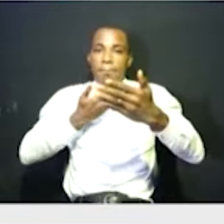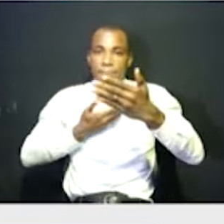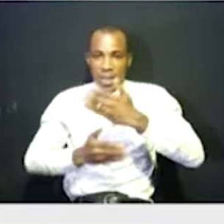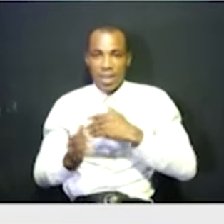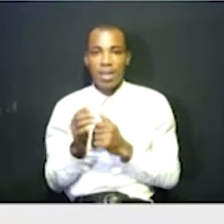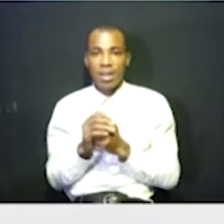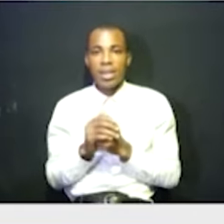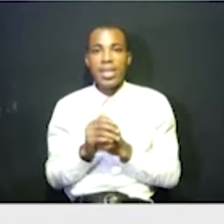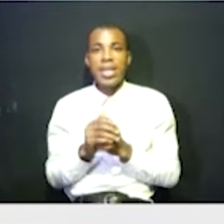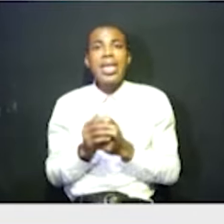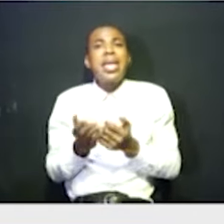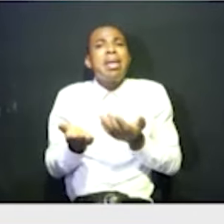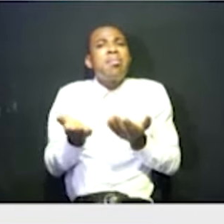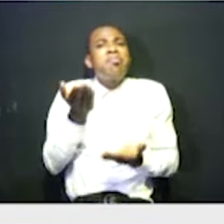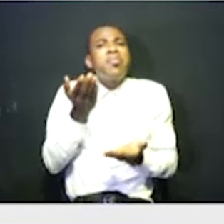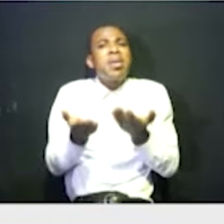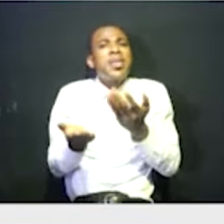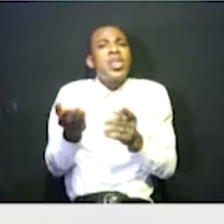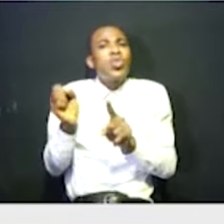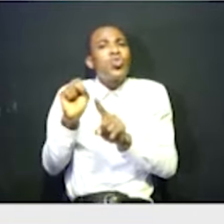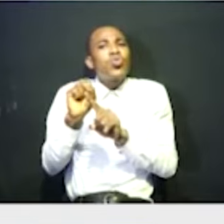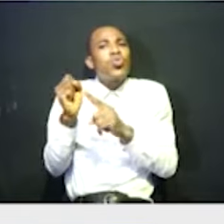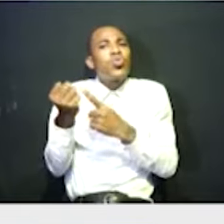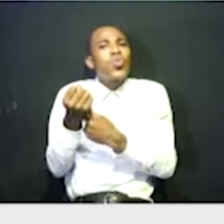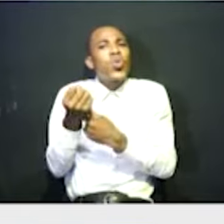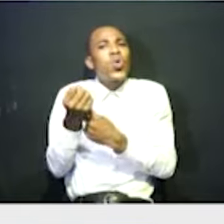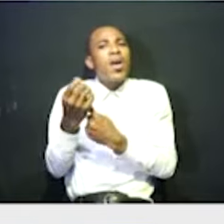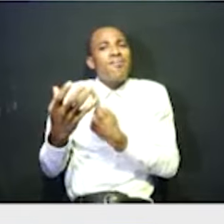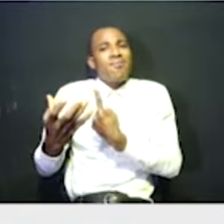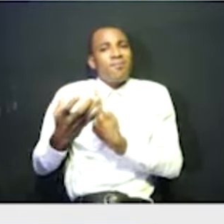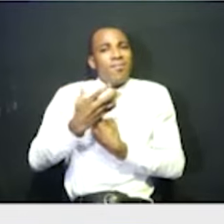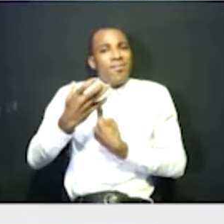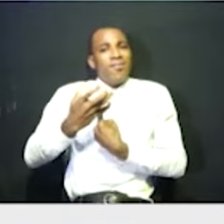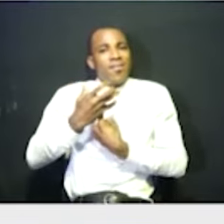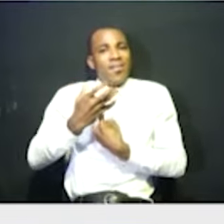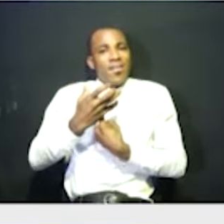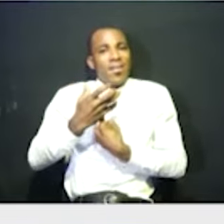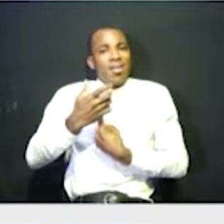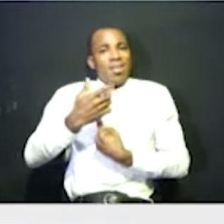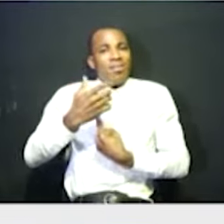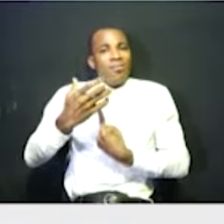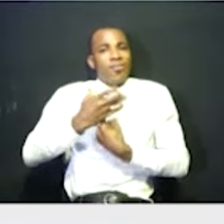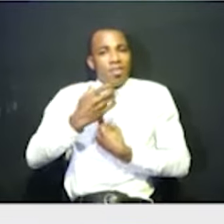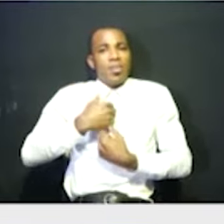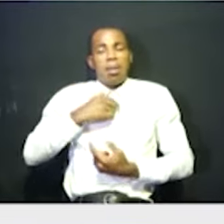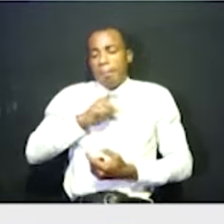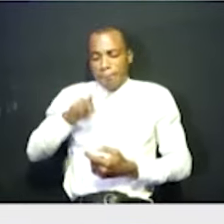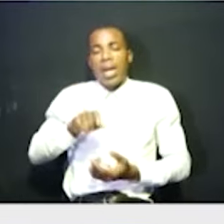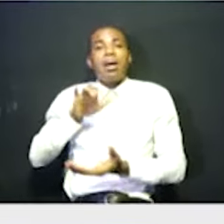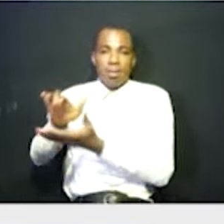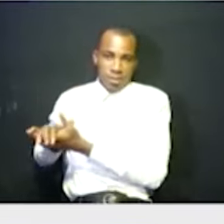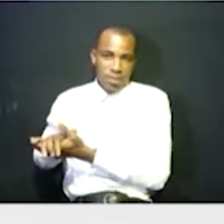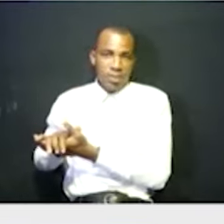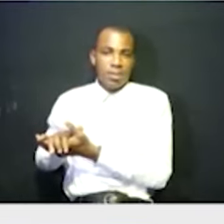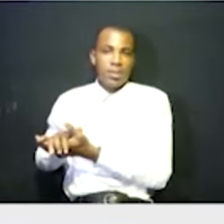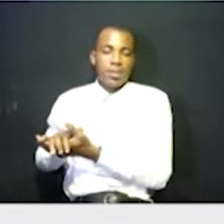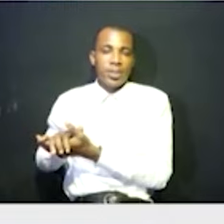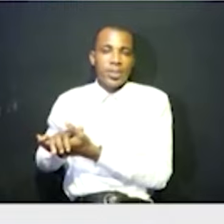I may be forced, and then she said, by the society to marry. But